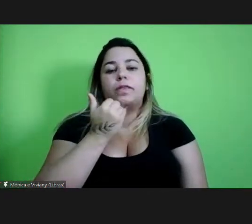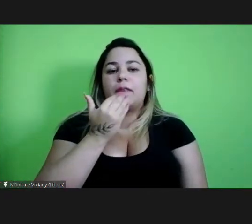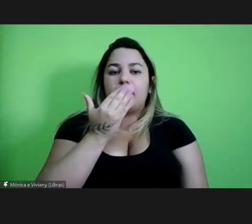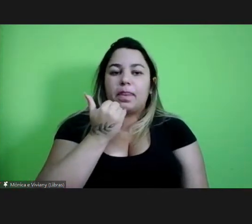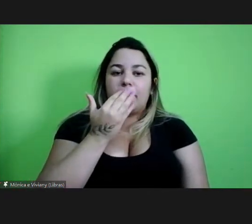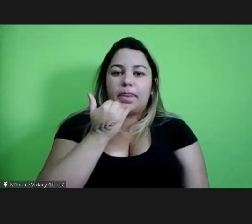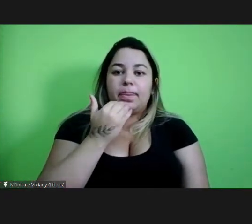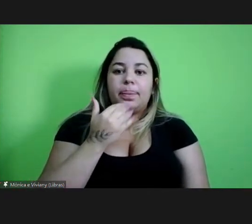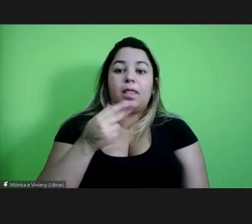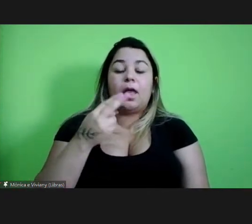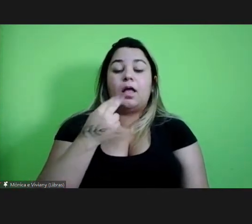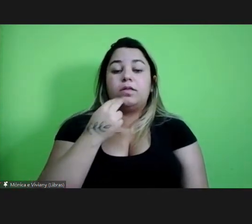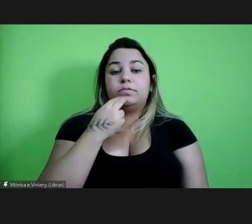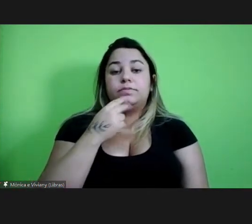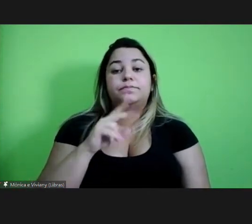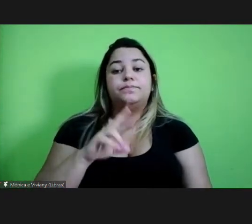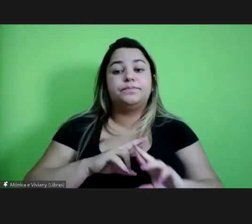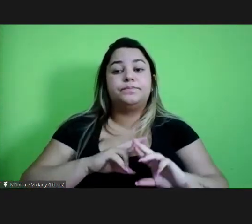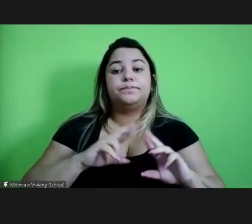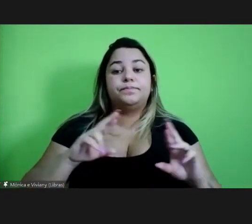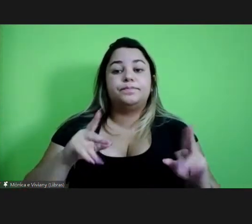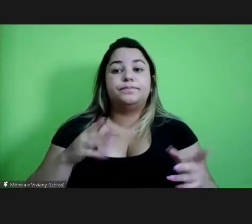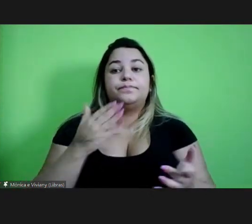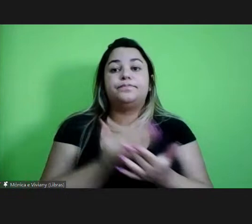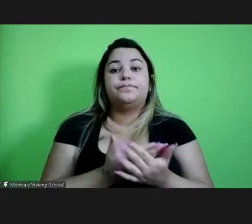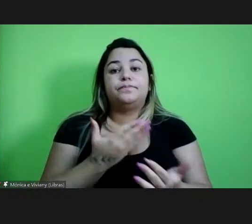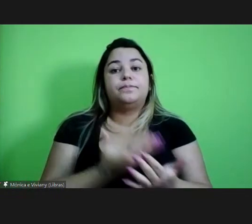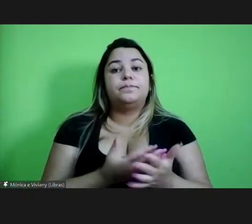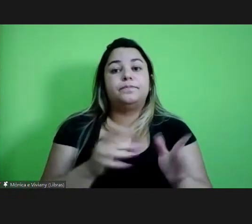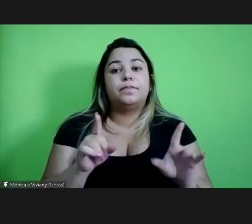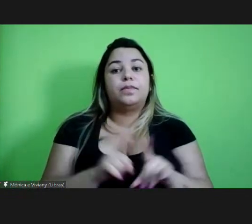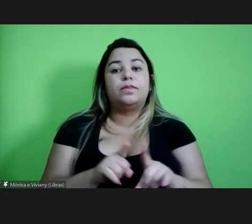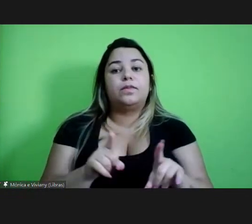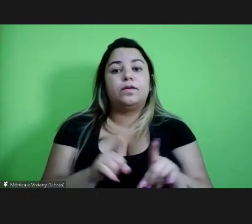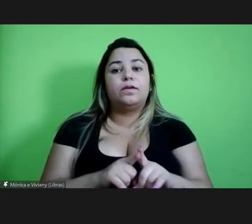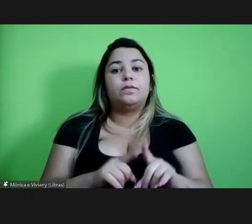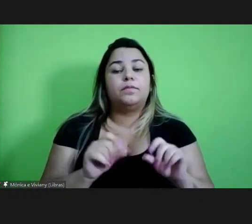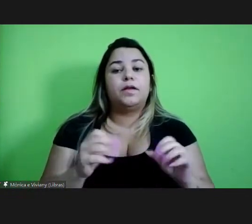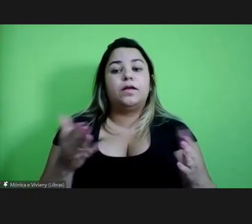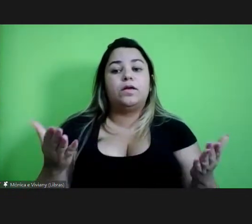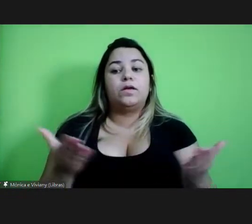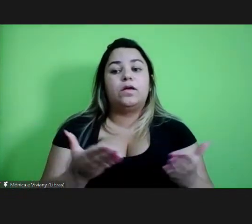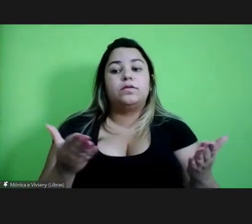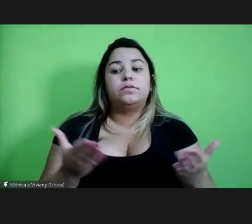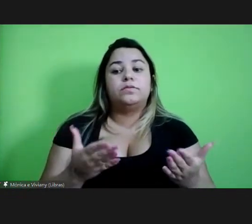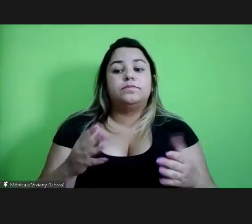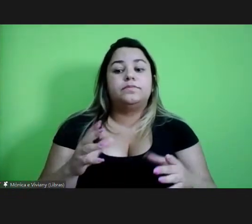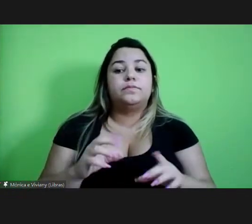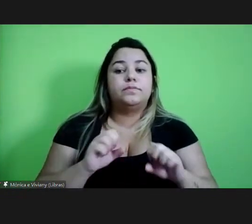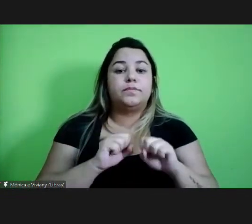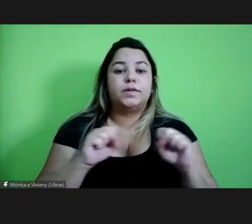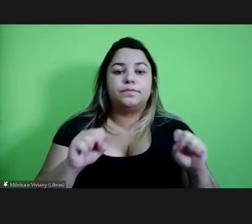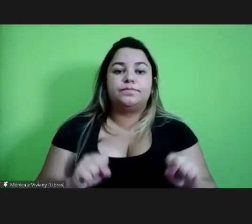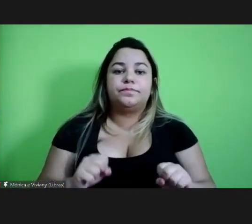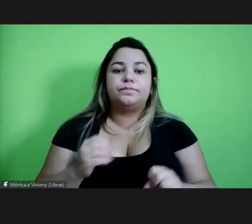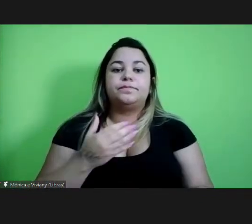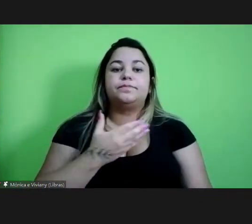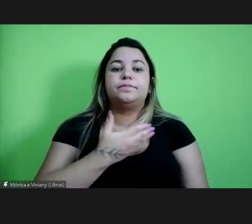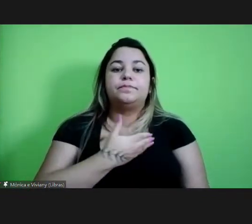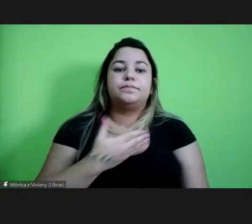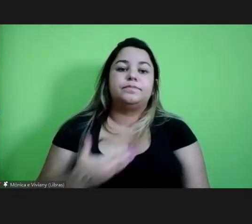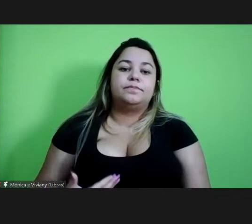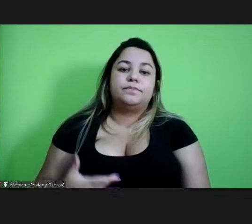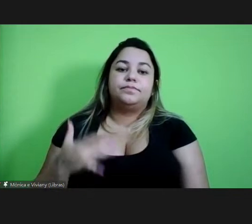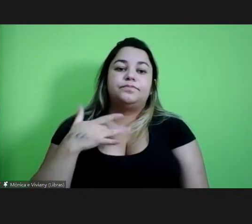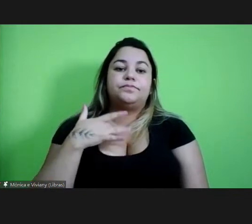about food, nutrition, and the different disturbs related to these issues. So the public health system and primary